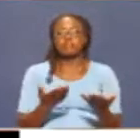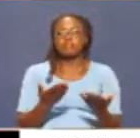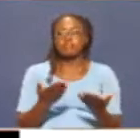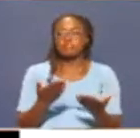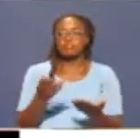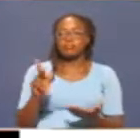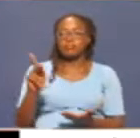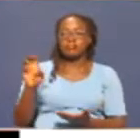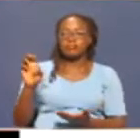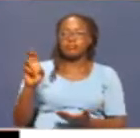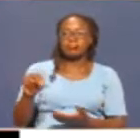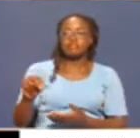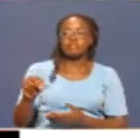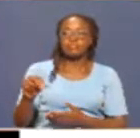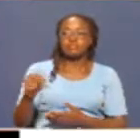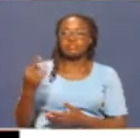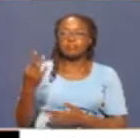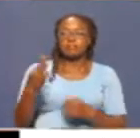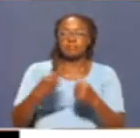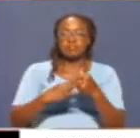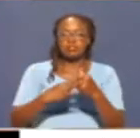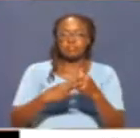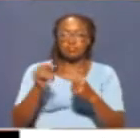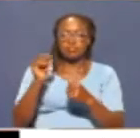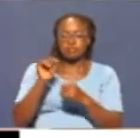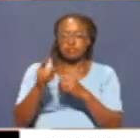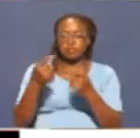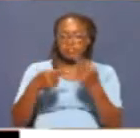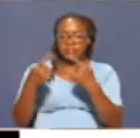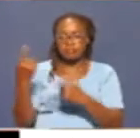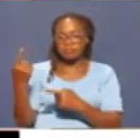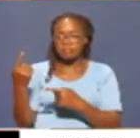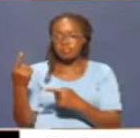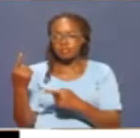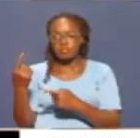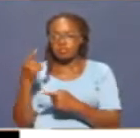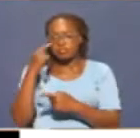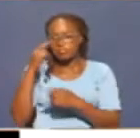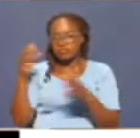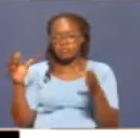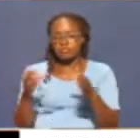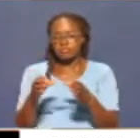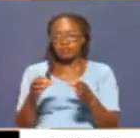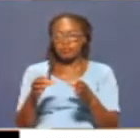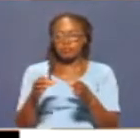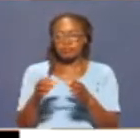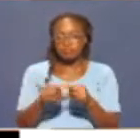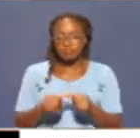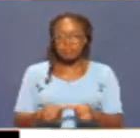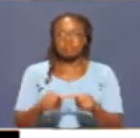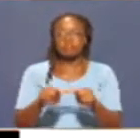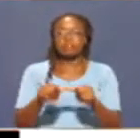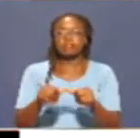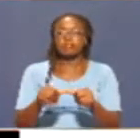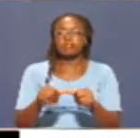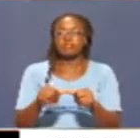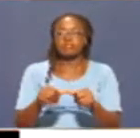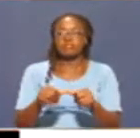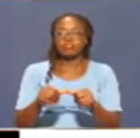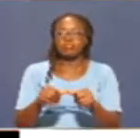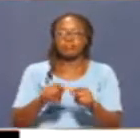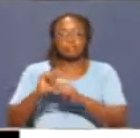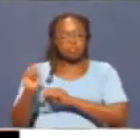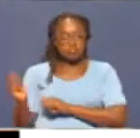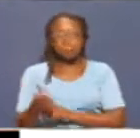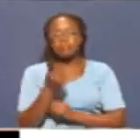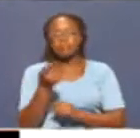carded a round of 38 points to claim the overall win of his home club's leg of the ongoing NCBA Golf Series. He finished the